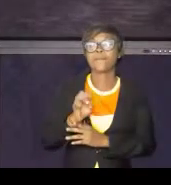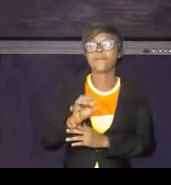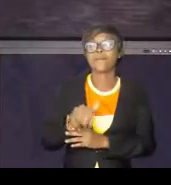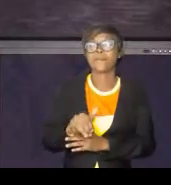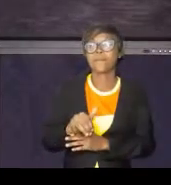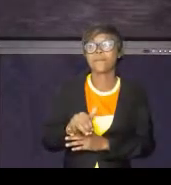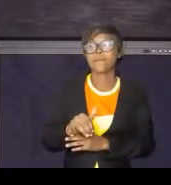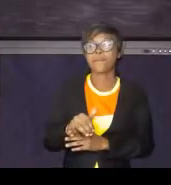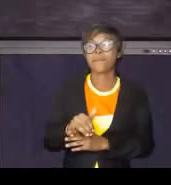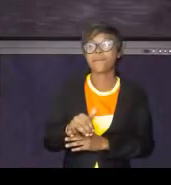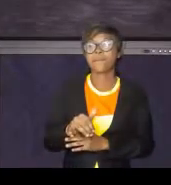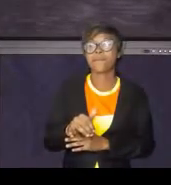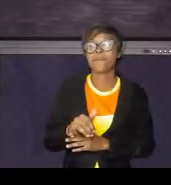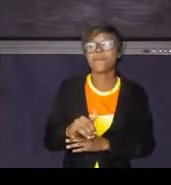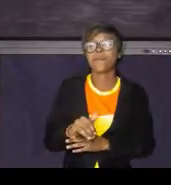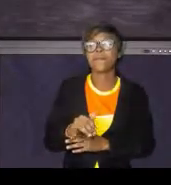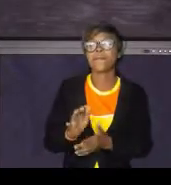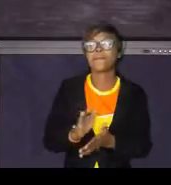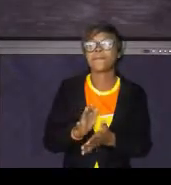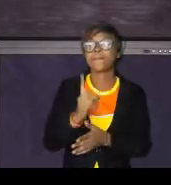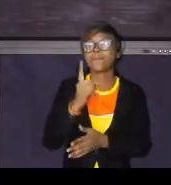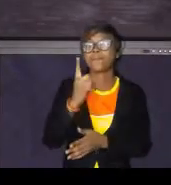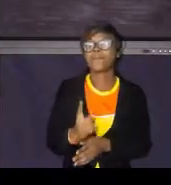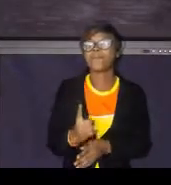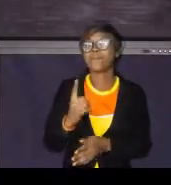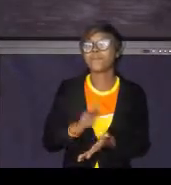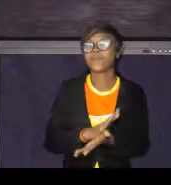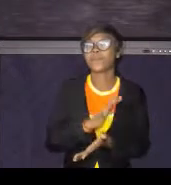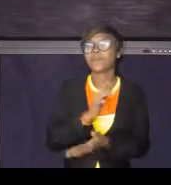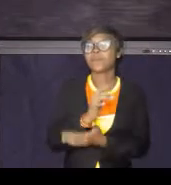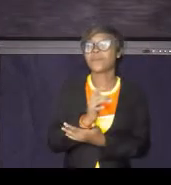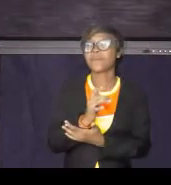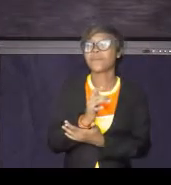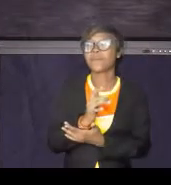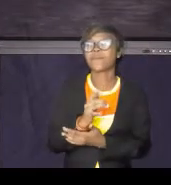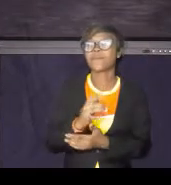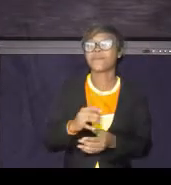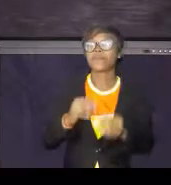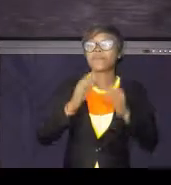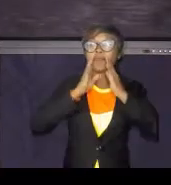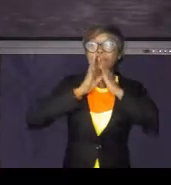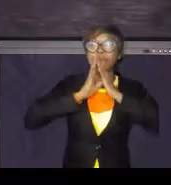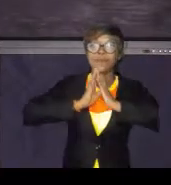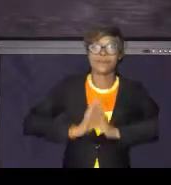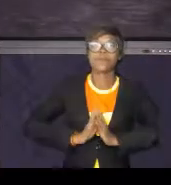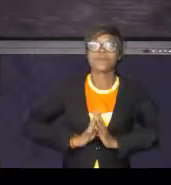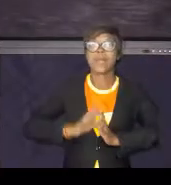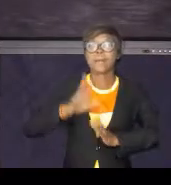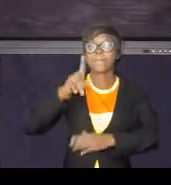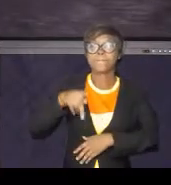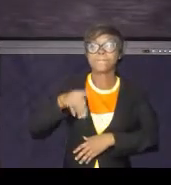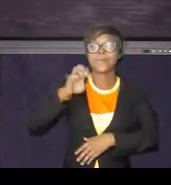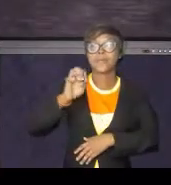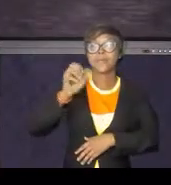Pray, P-R-E-Y. Peace, P-I-E-C-E. And